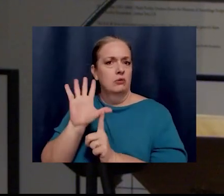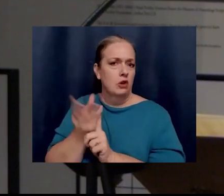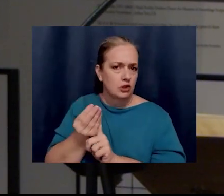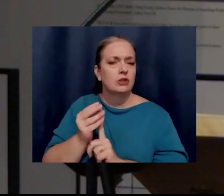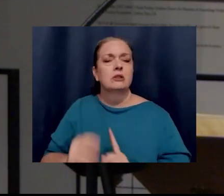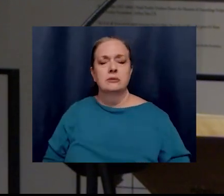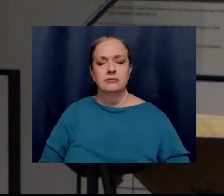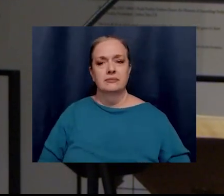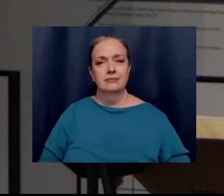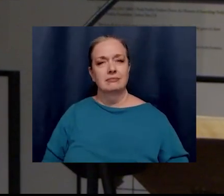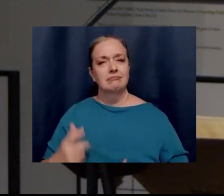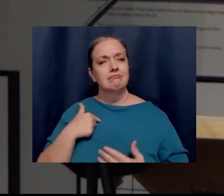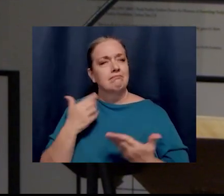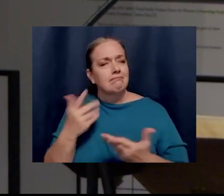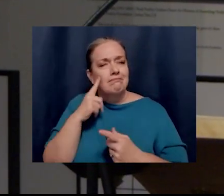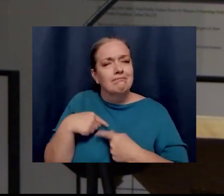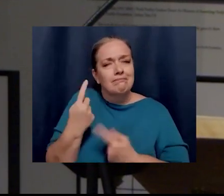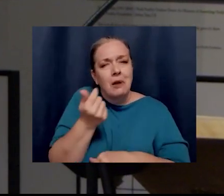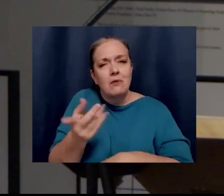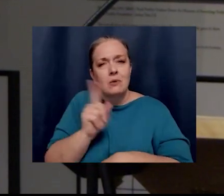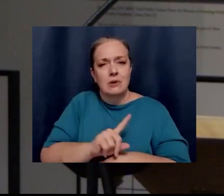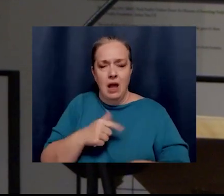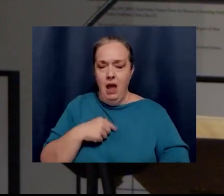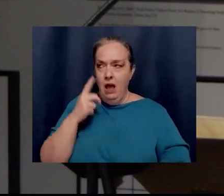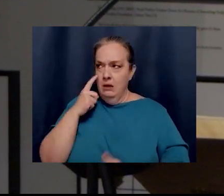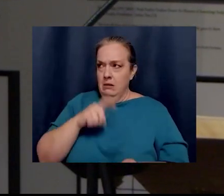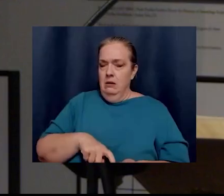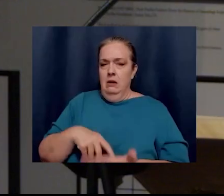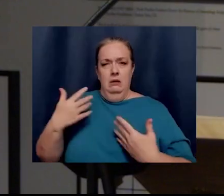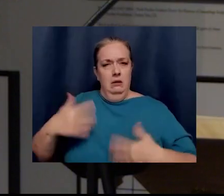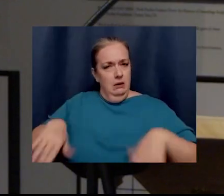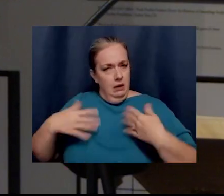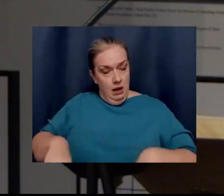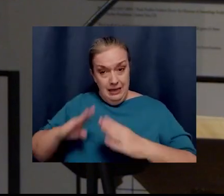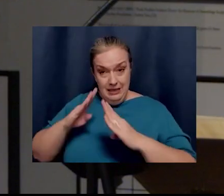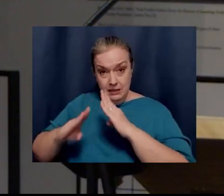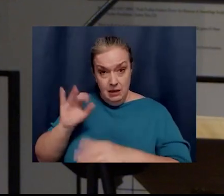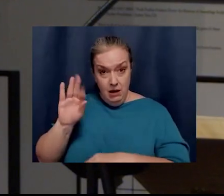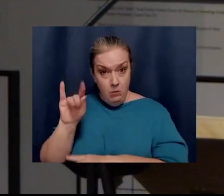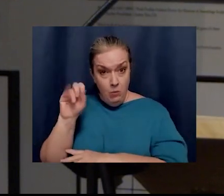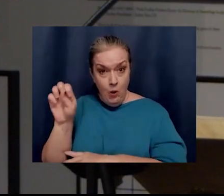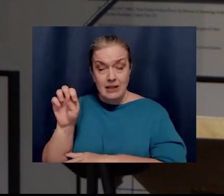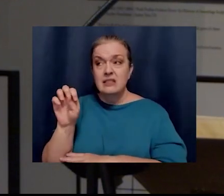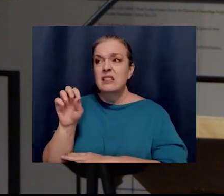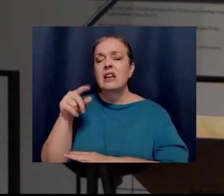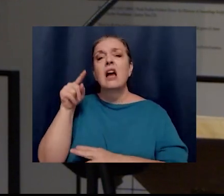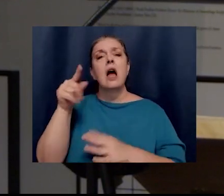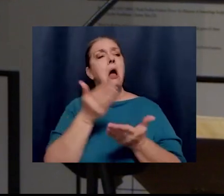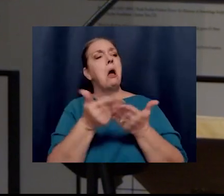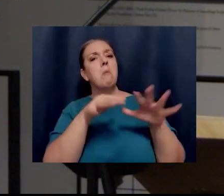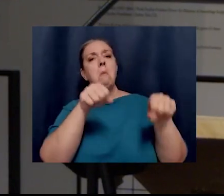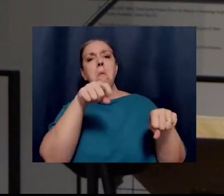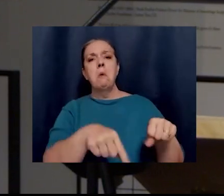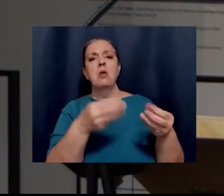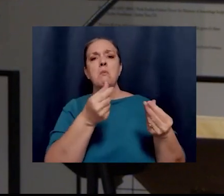I continue to appreciate the tremendous effort by the city of Boise that they needed to undertake to preserve this property and